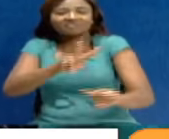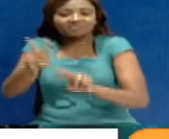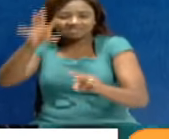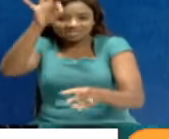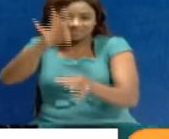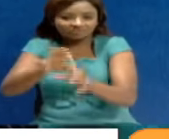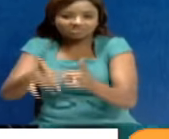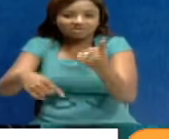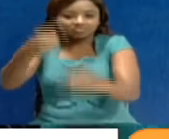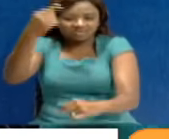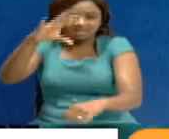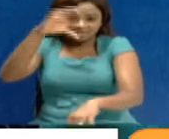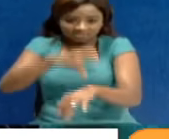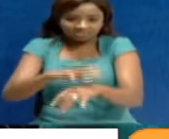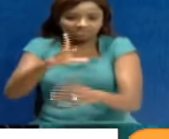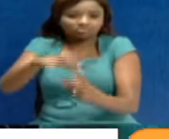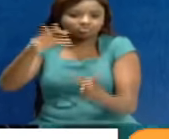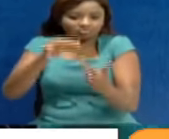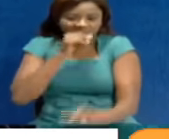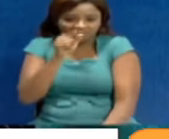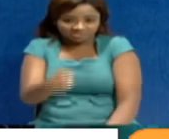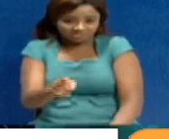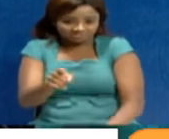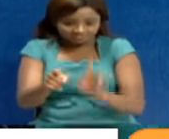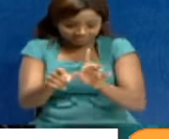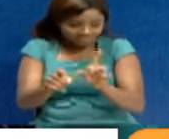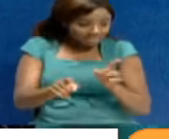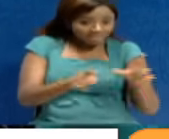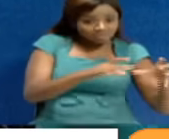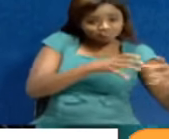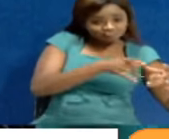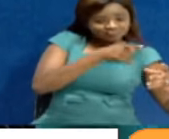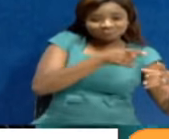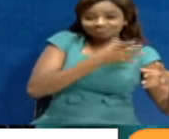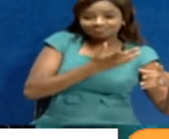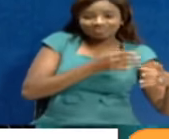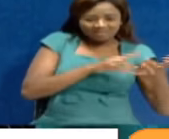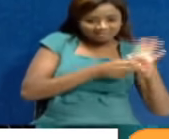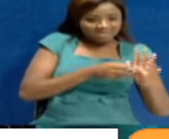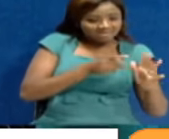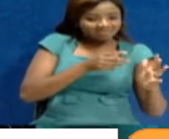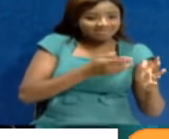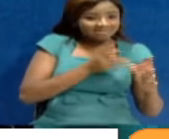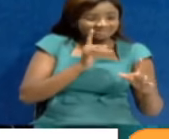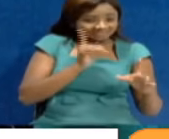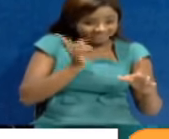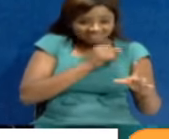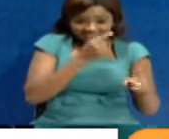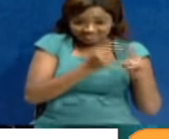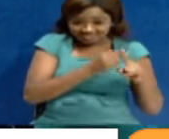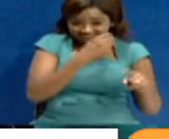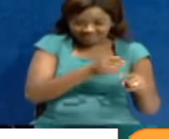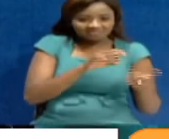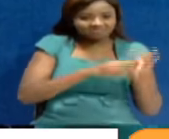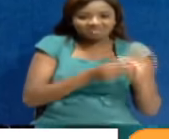room to try and agonize about the consequence of this decision, so that if he has the liberty between